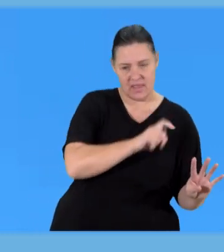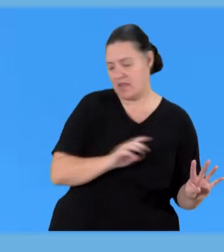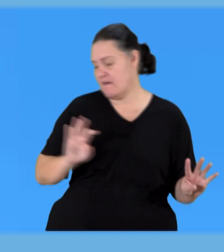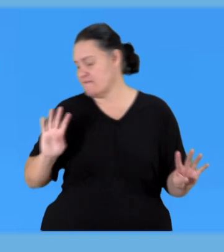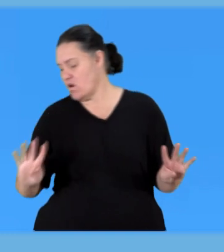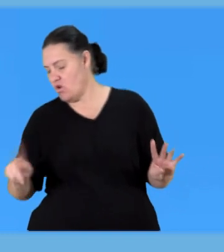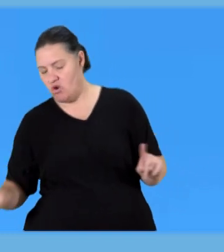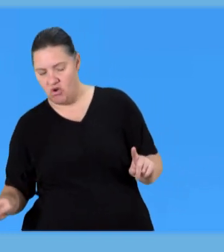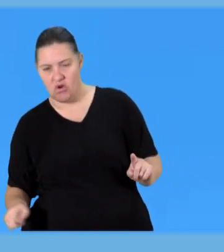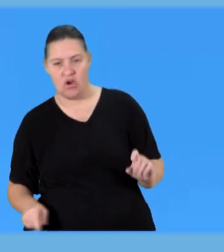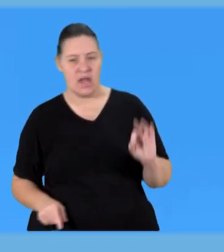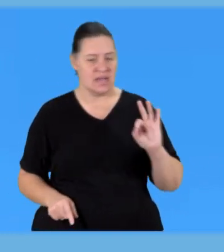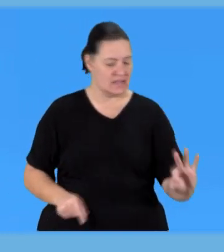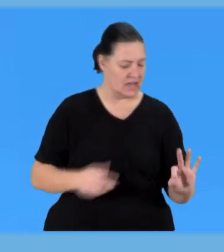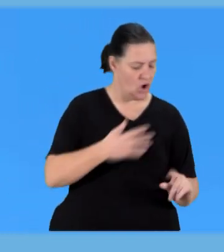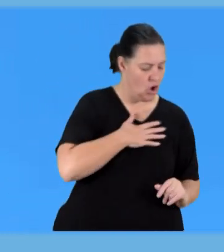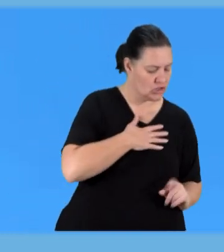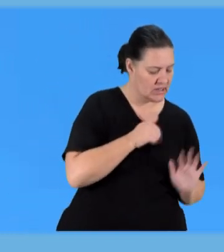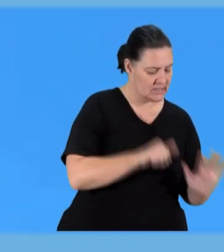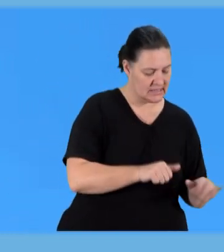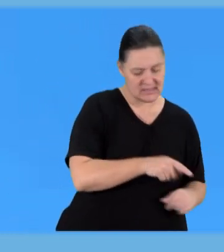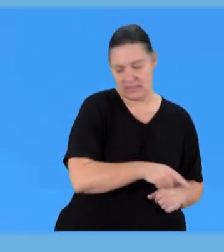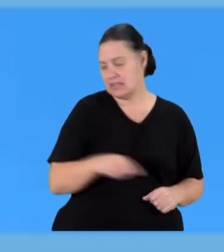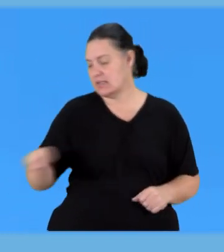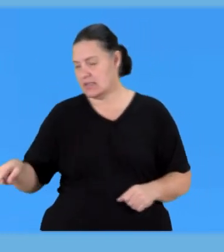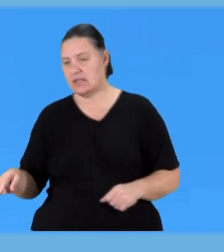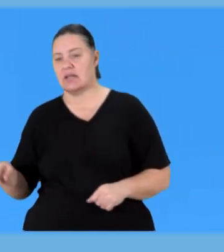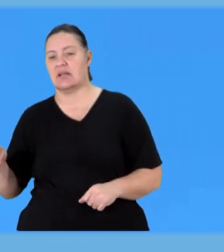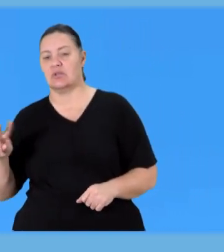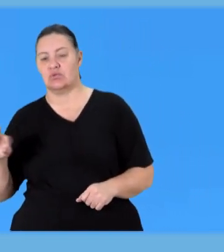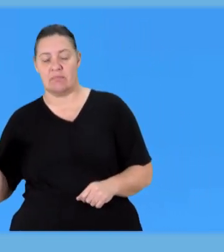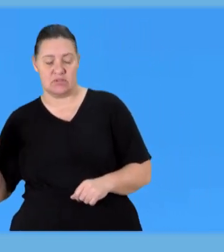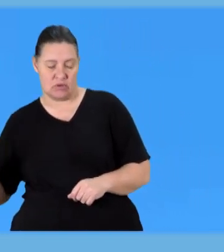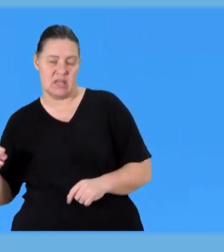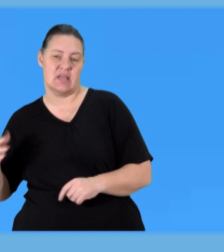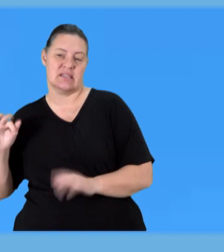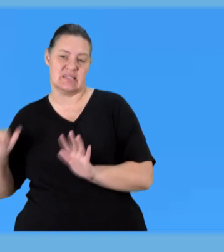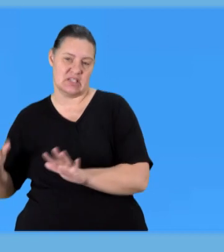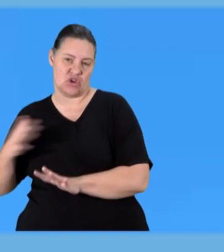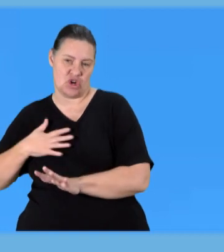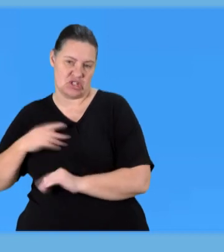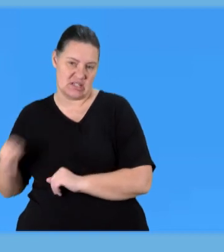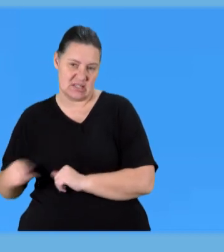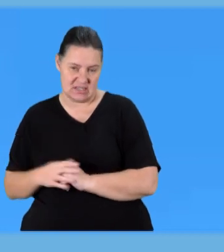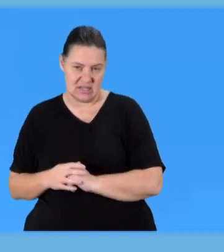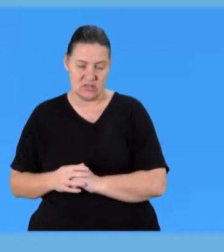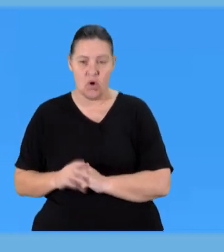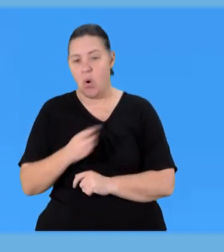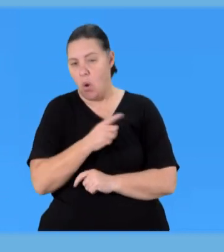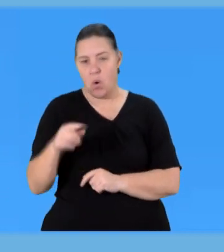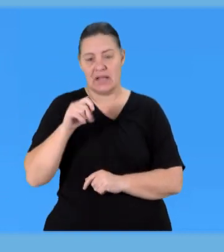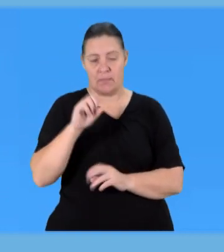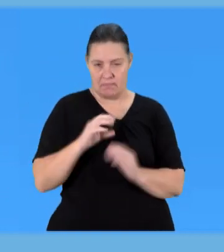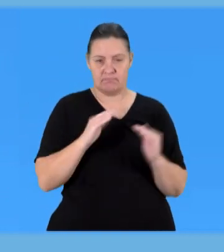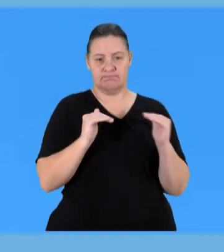4 iron, 2 times 2, 4 iron. 3 times 2, 6 oxygen, and then 2 times 3, 6 oxygen.